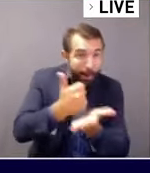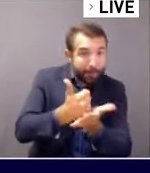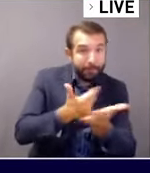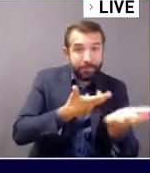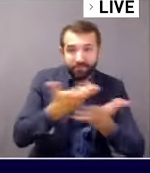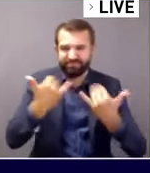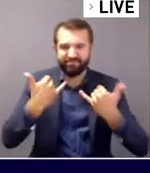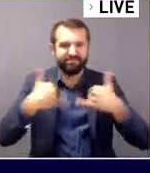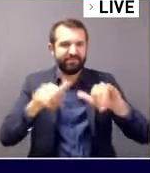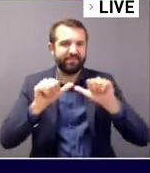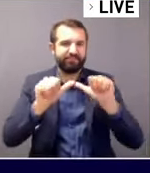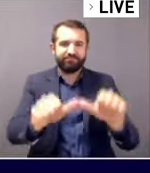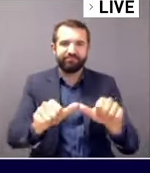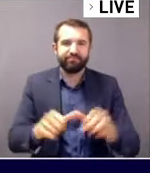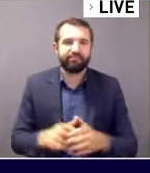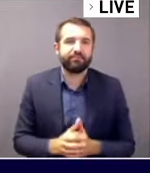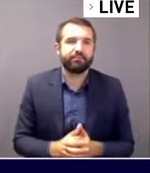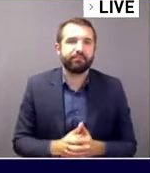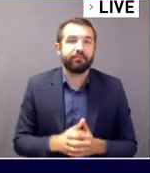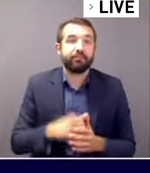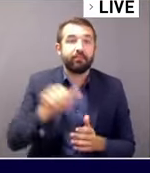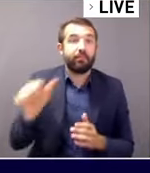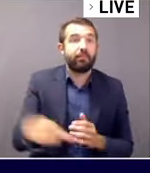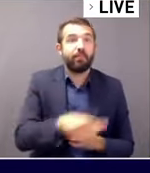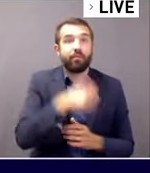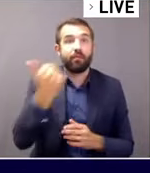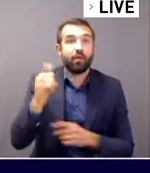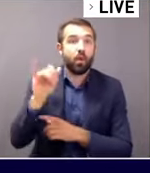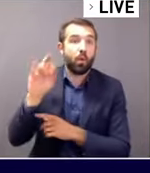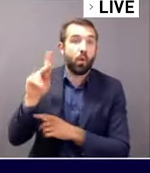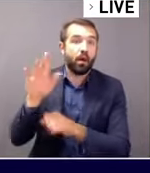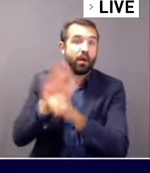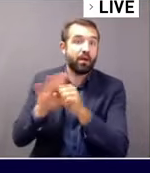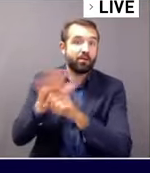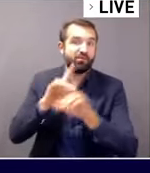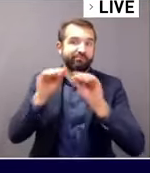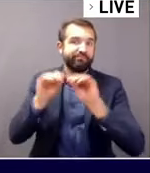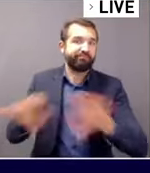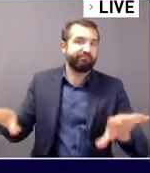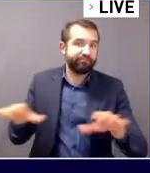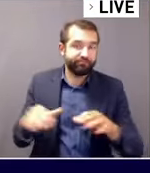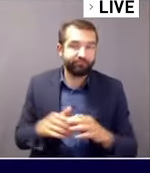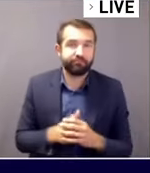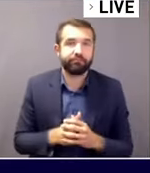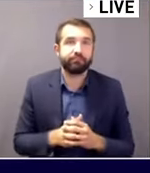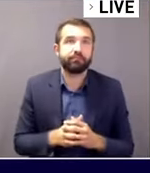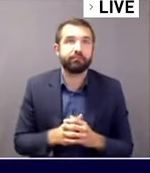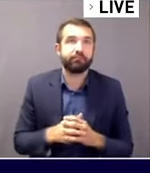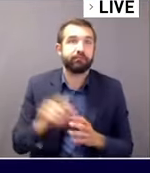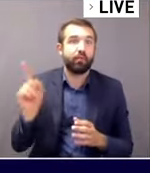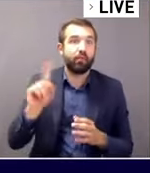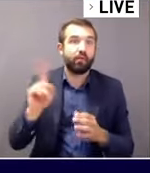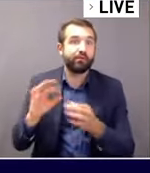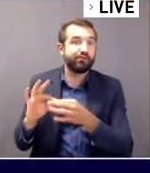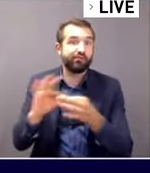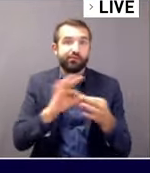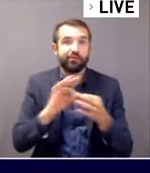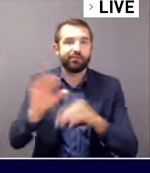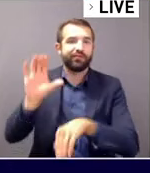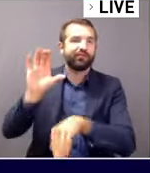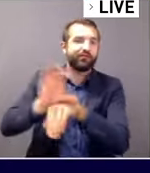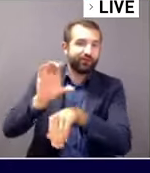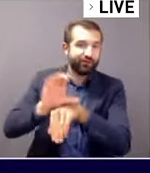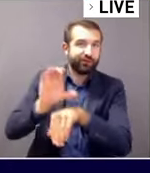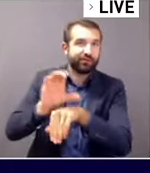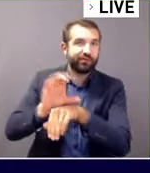jail. Another outbreak in York County that we are tracking and working on very closely is that associated with